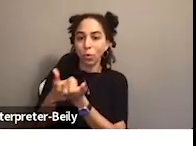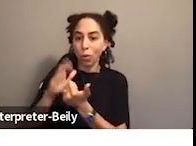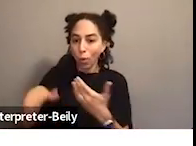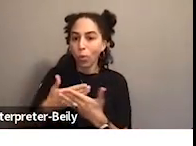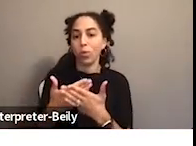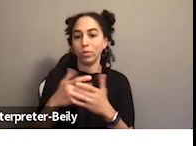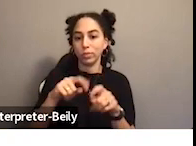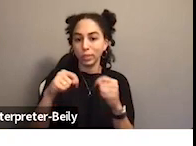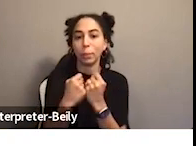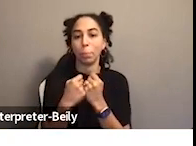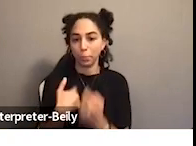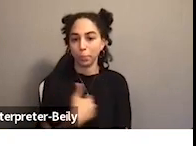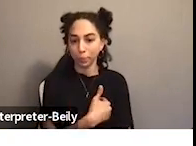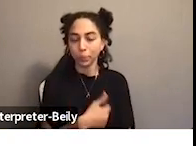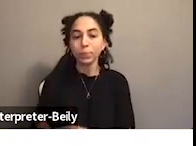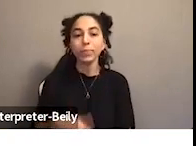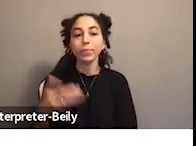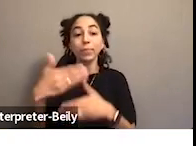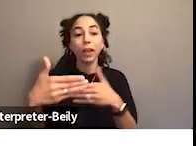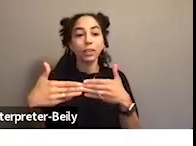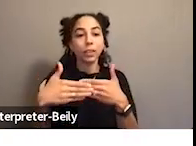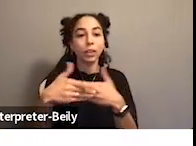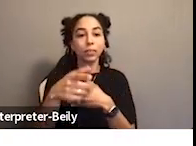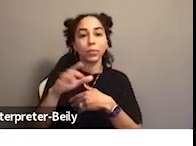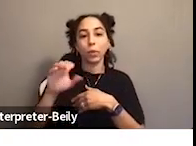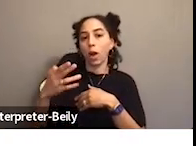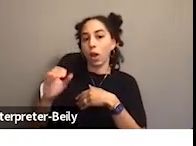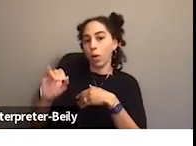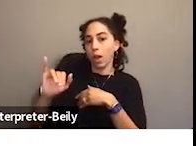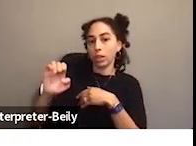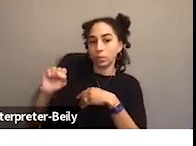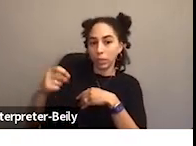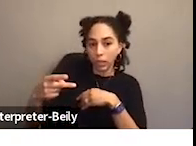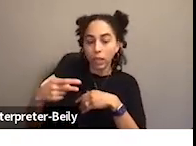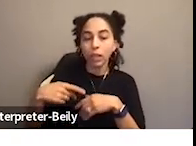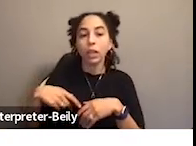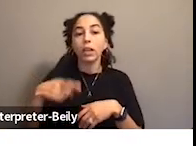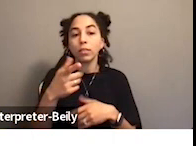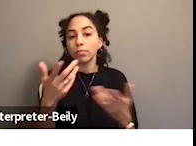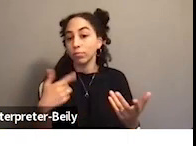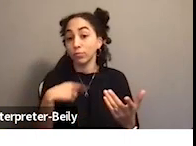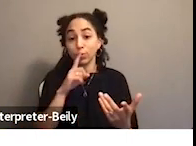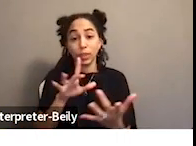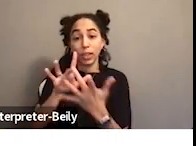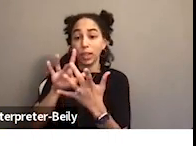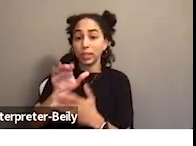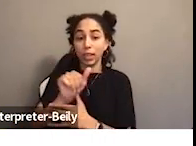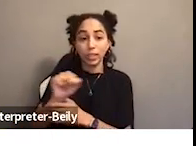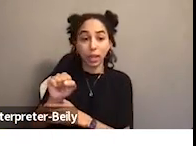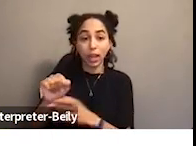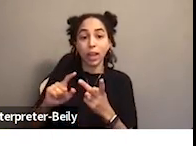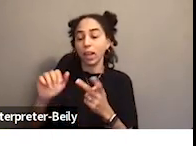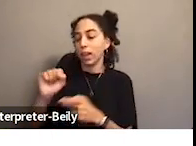this. So the next slide, Ohio ISP, the best piece of advice I can give you is reach out to your SSA or QIDP